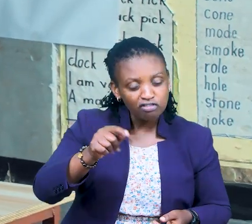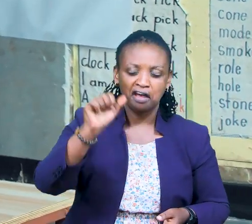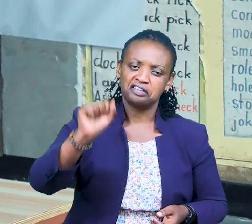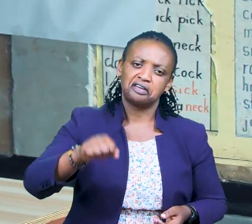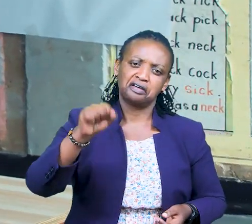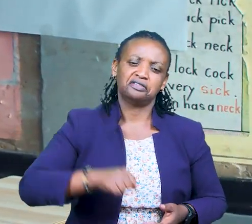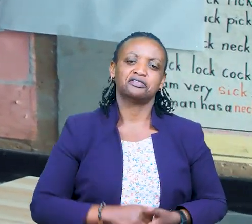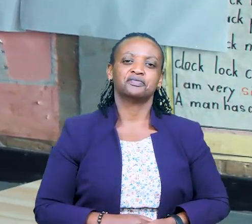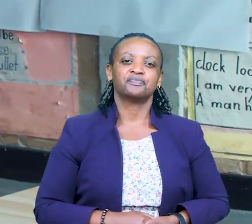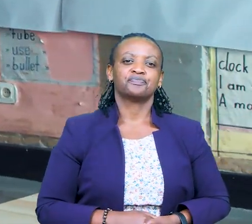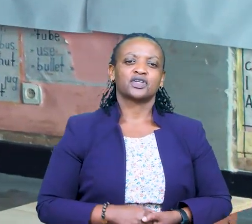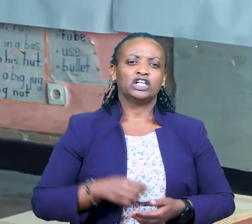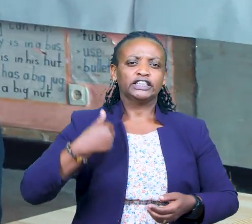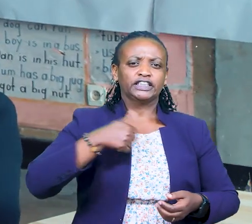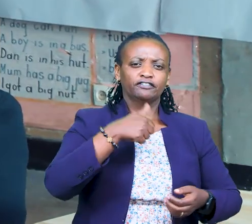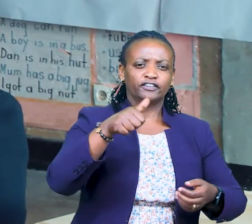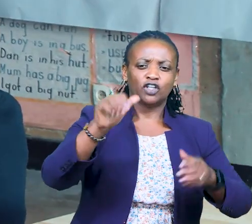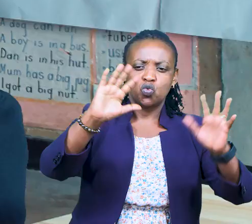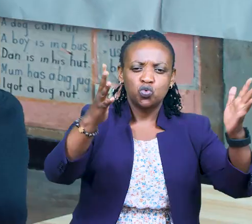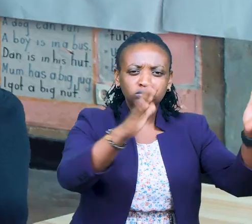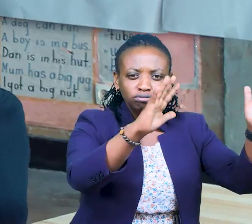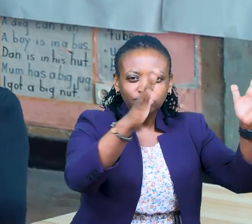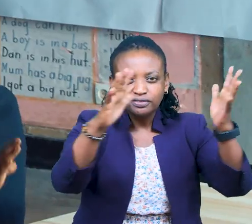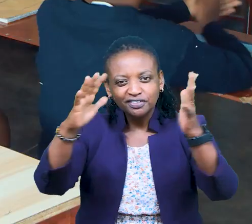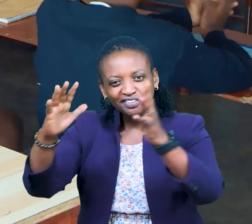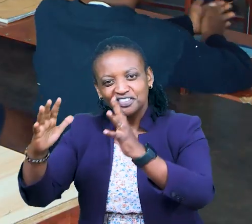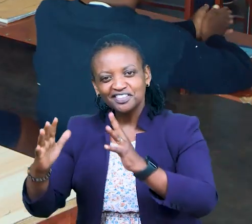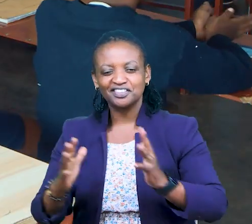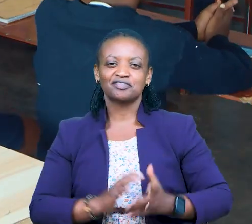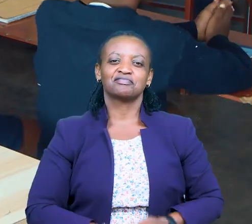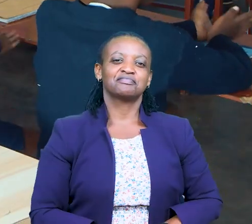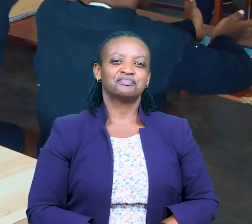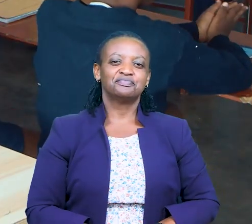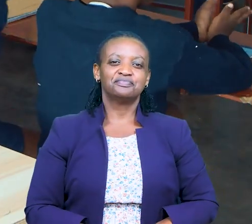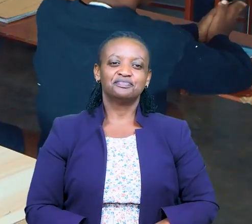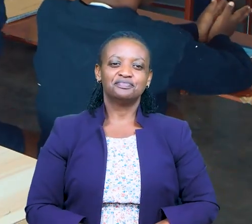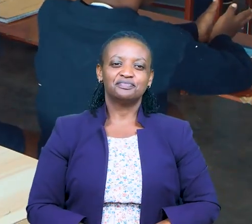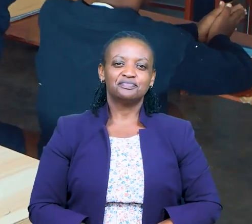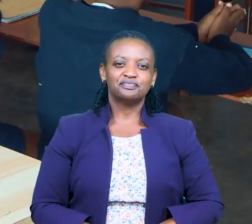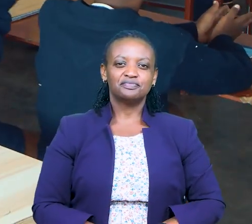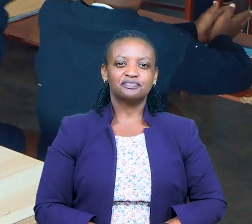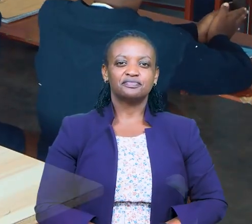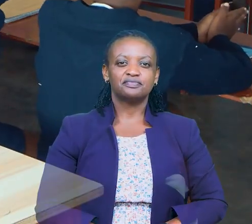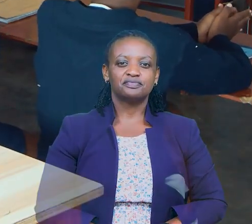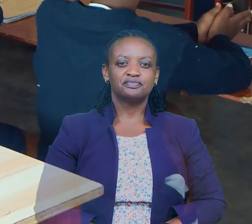Right? Right? Clap for yourselves.